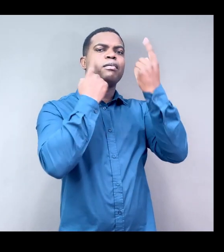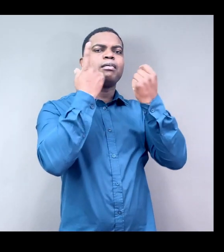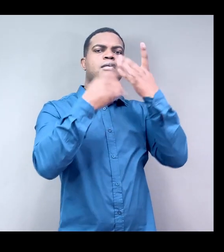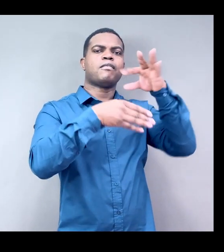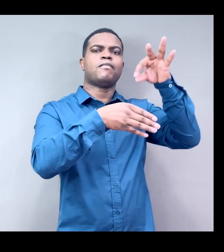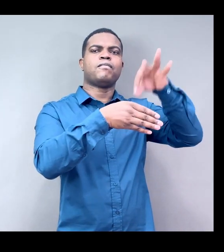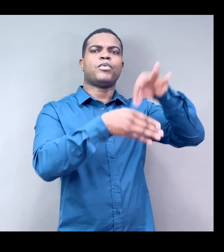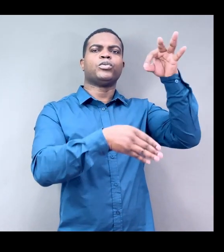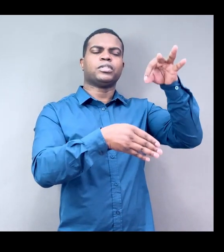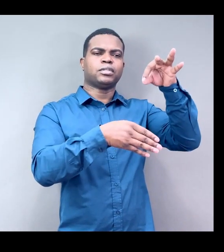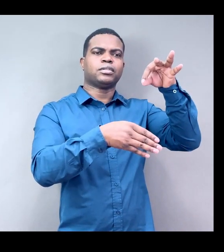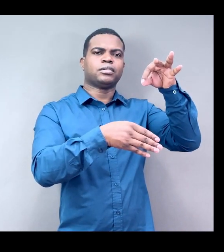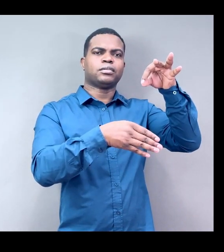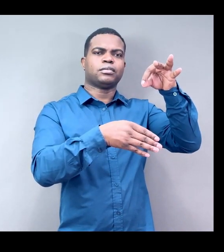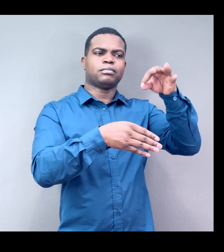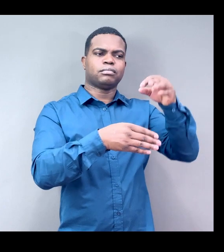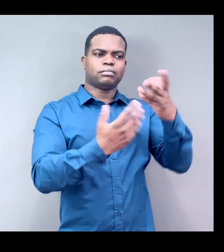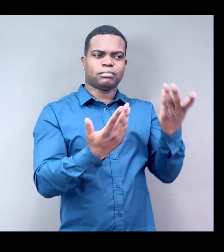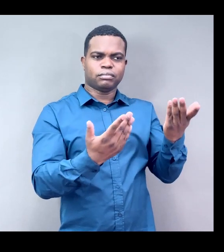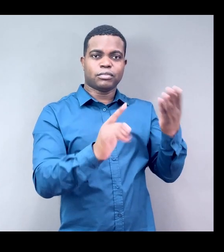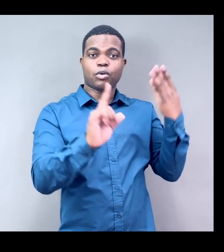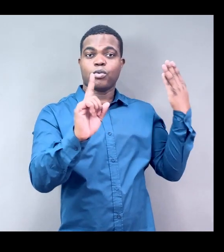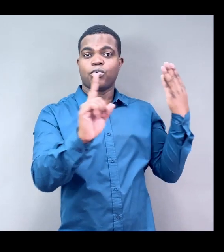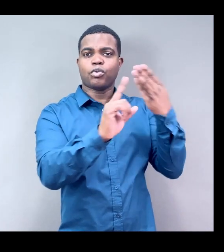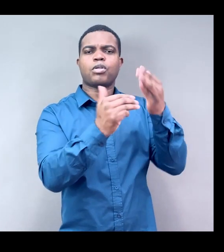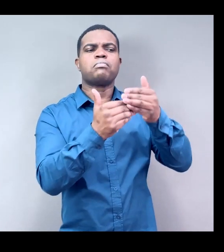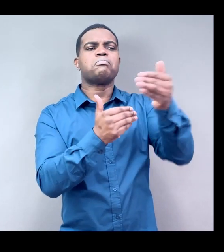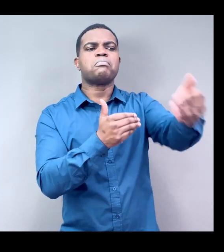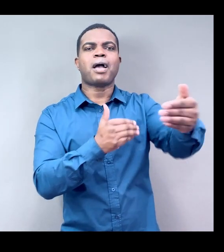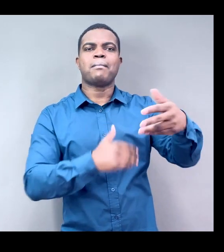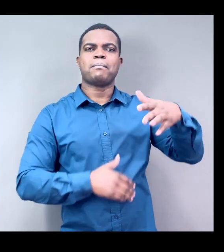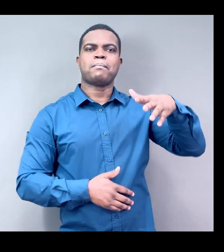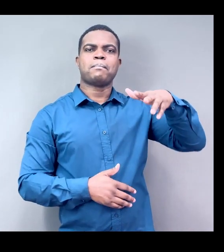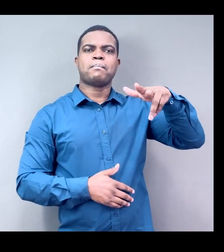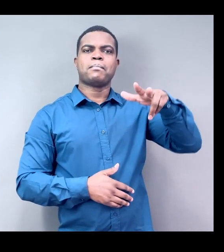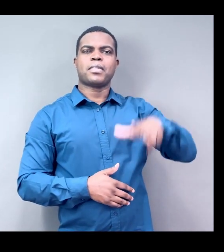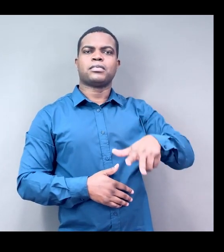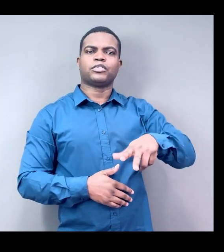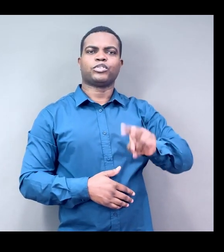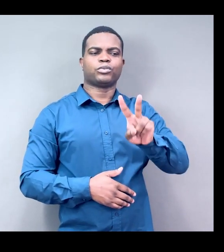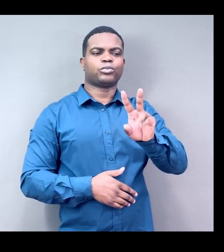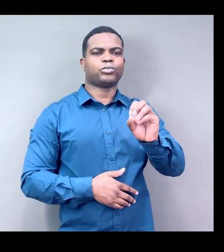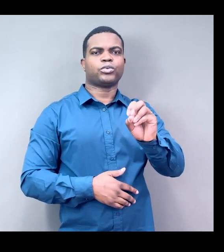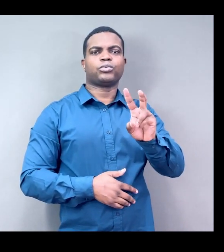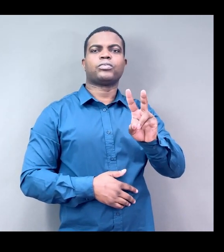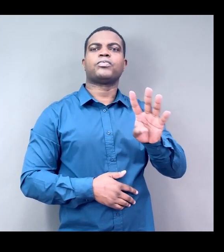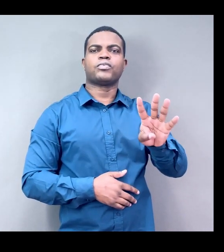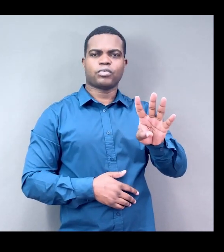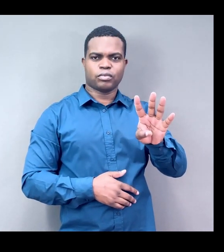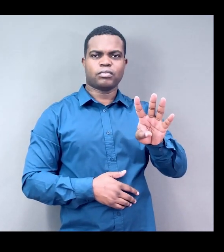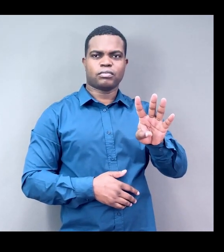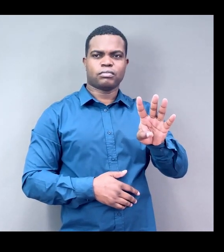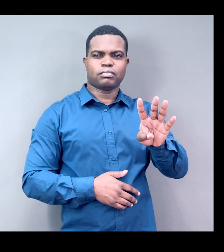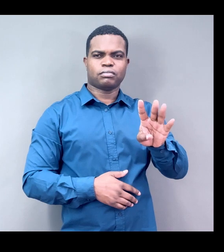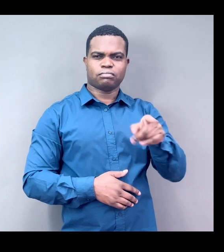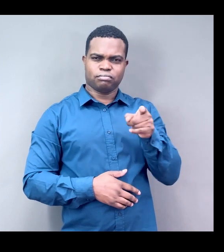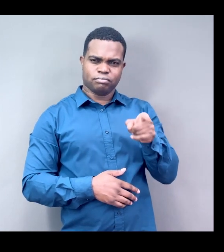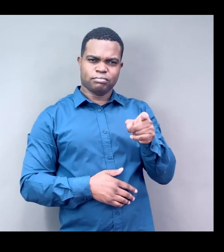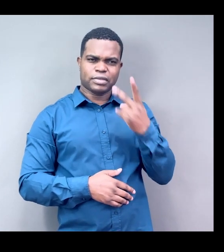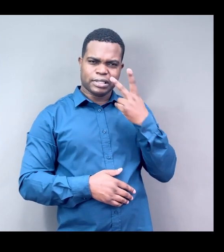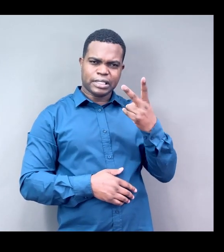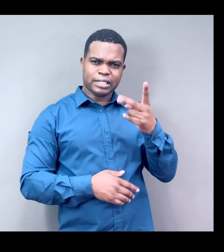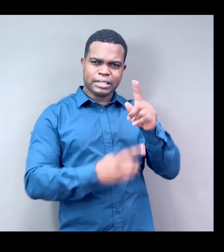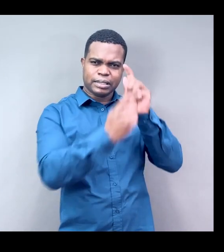of voting and election process by 80% by March